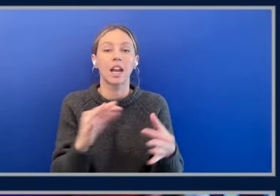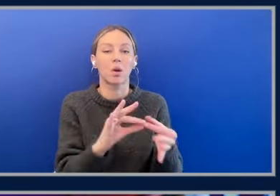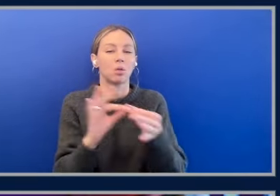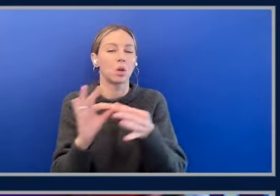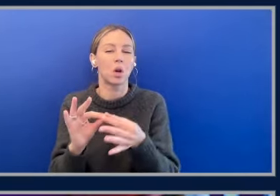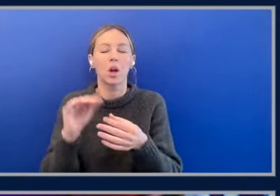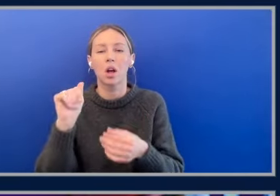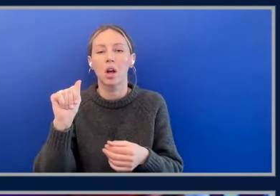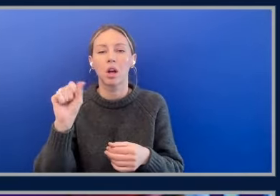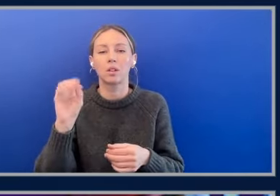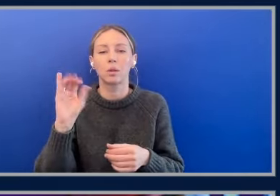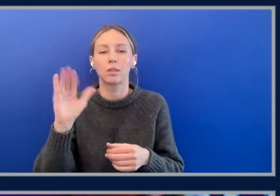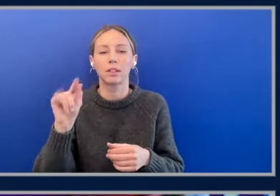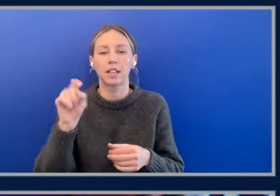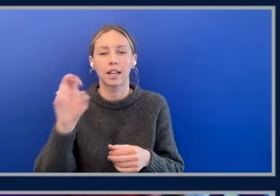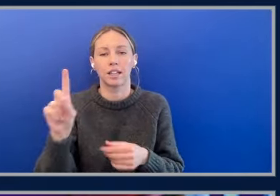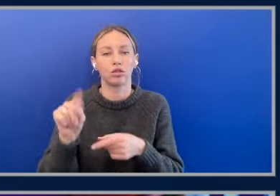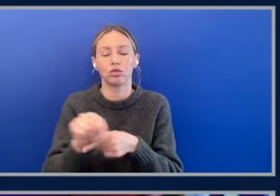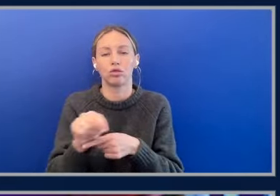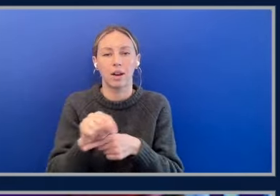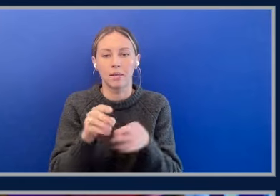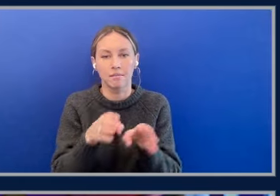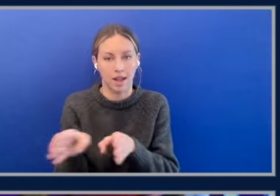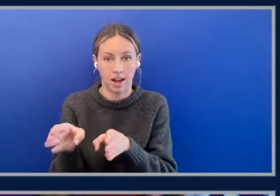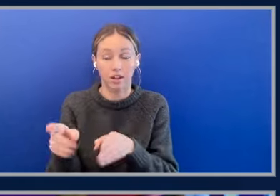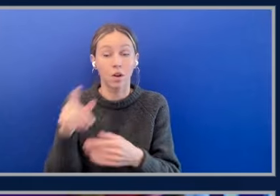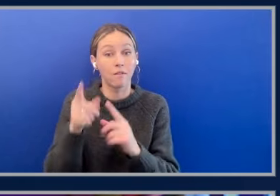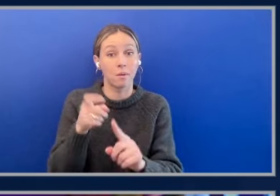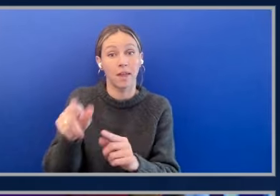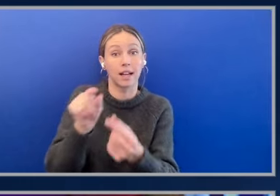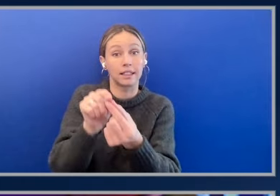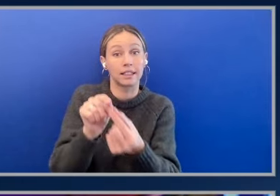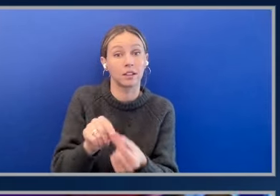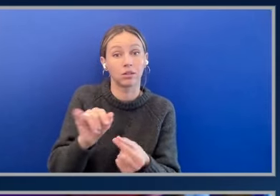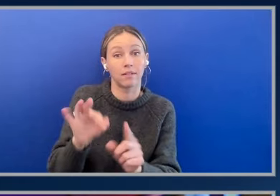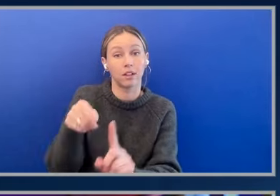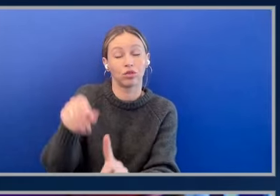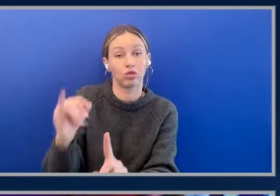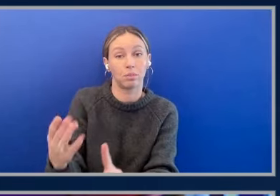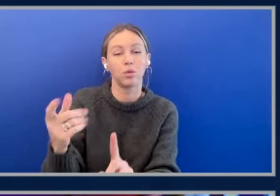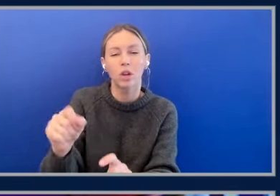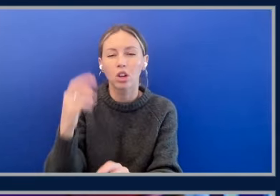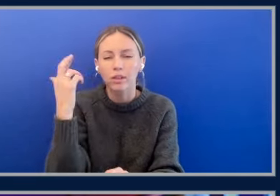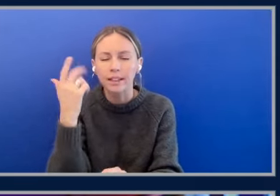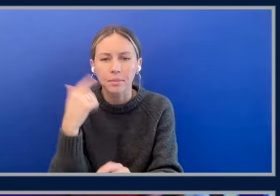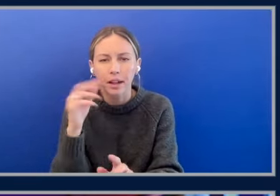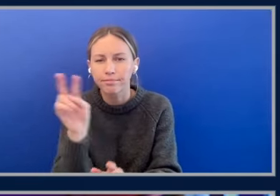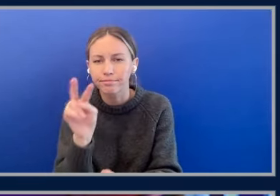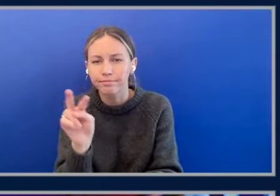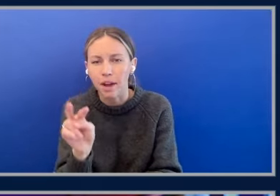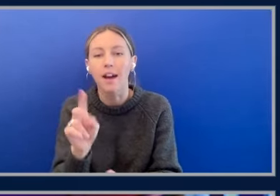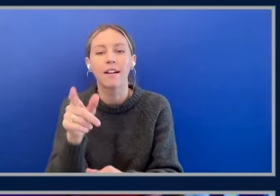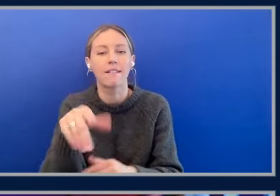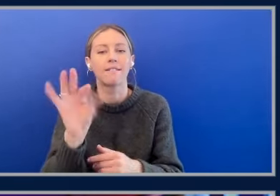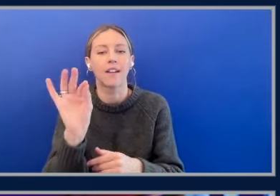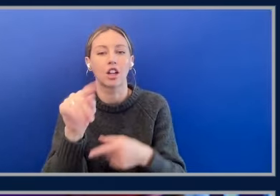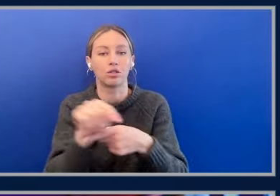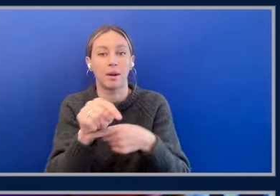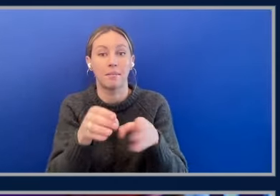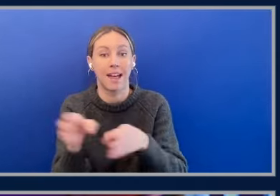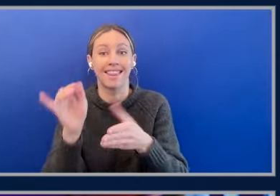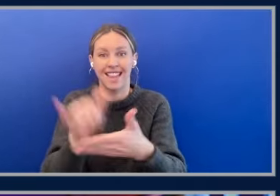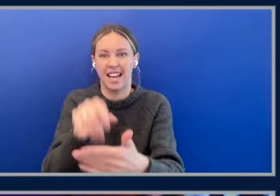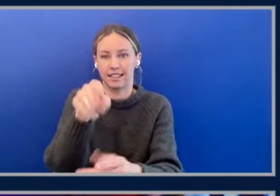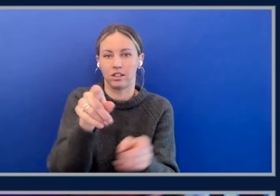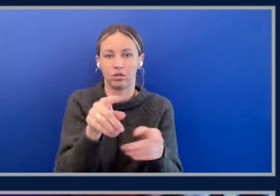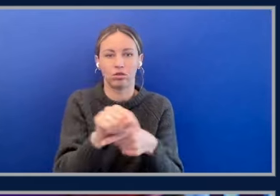plan. So from the details of the job, you can realize somewhere up here that this is the training